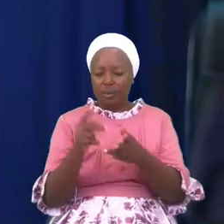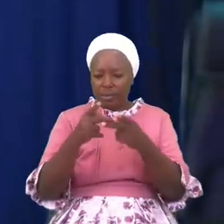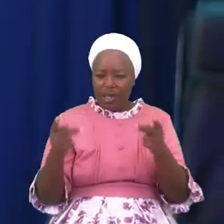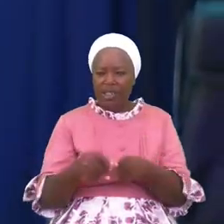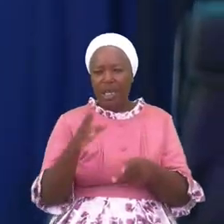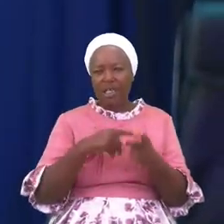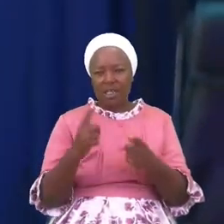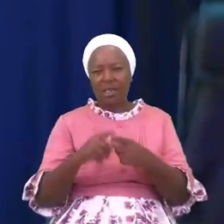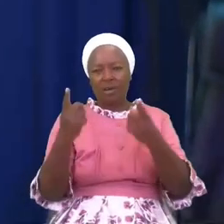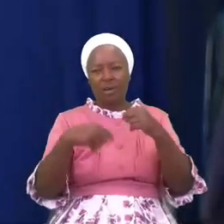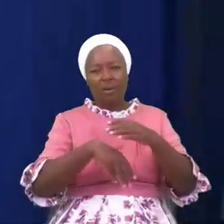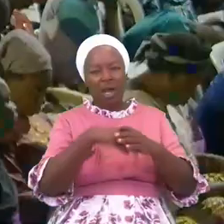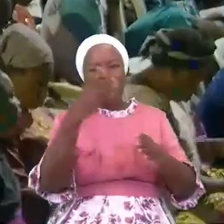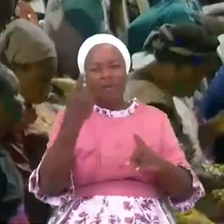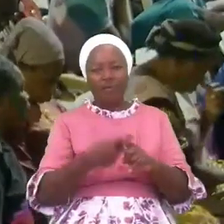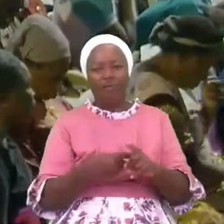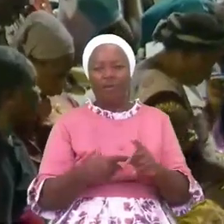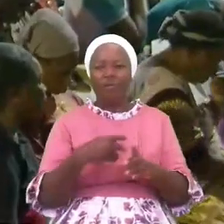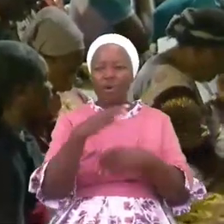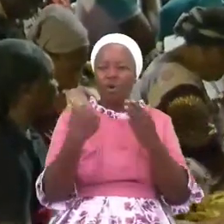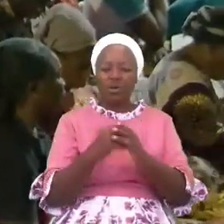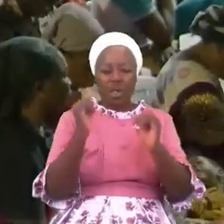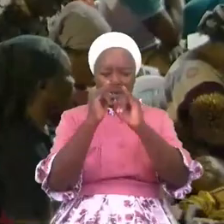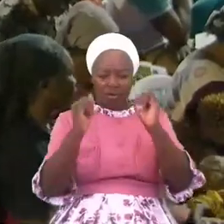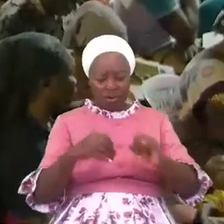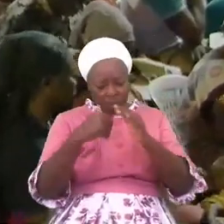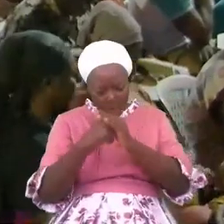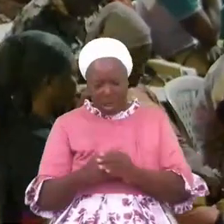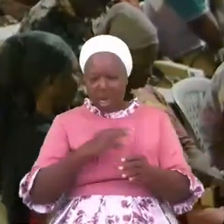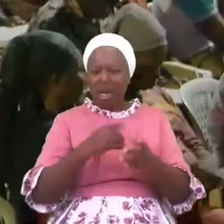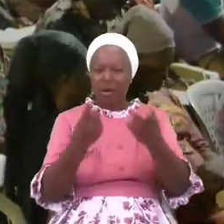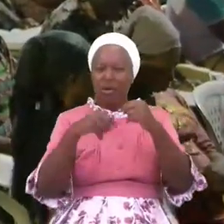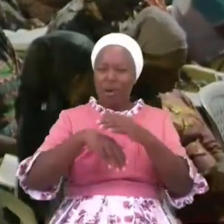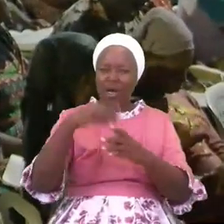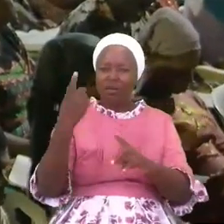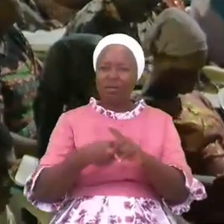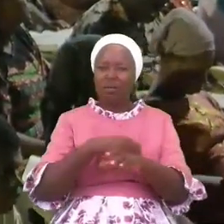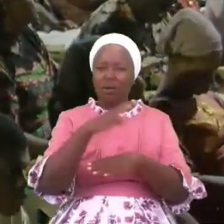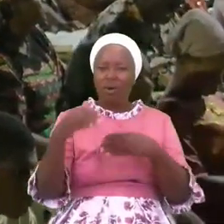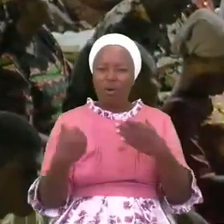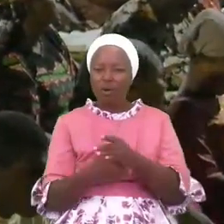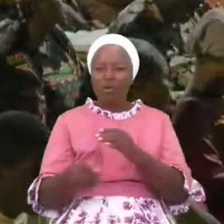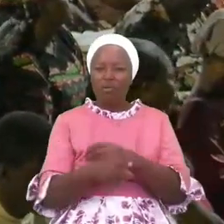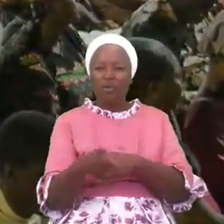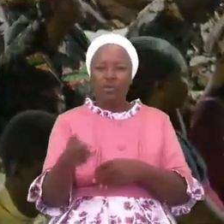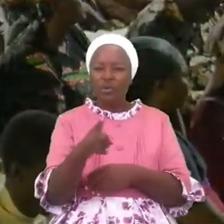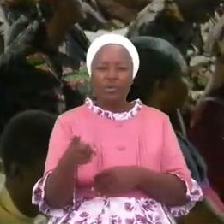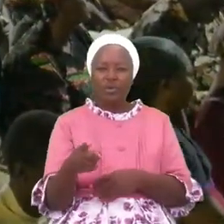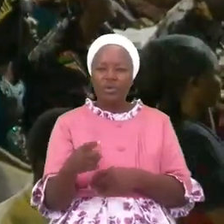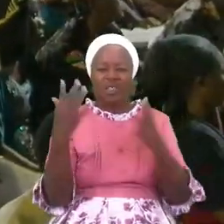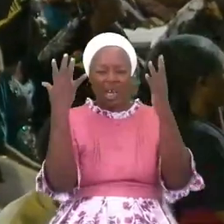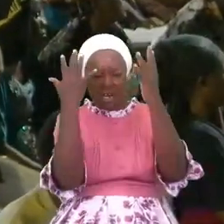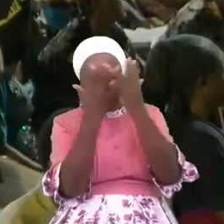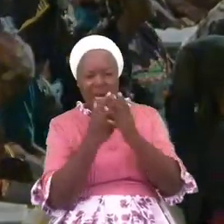idolatrous worship, and come out of all those dark idolatrous ceremonies, come out.